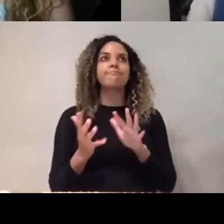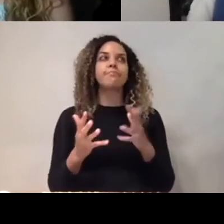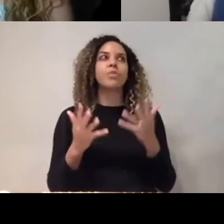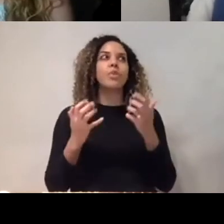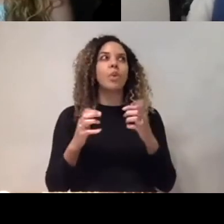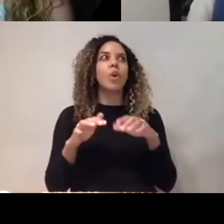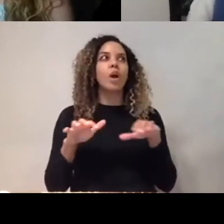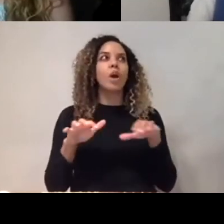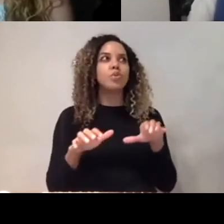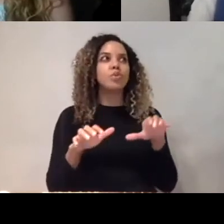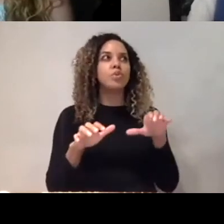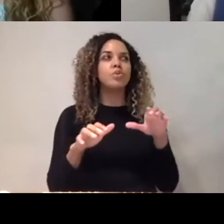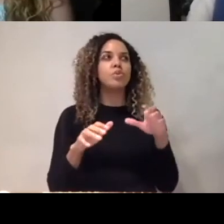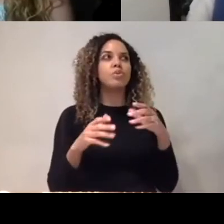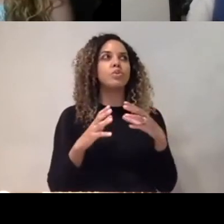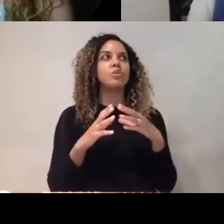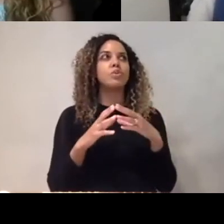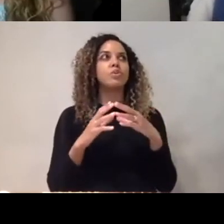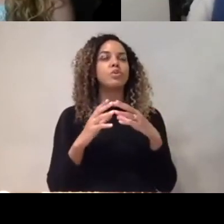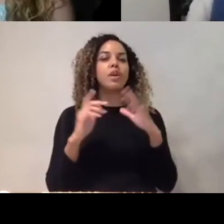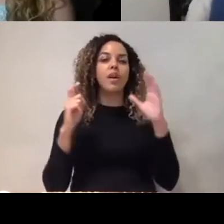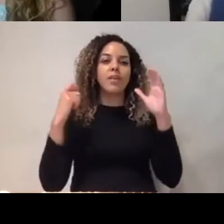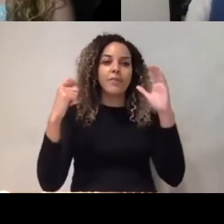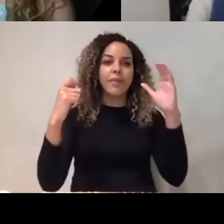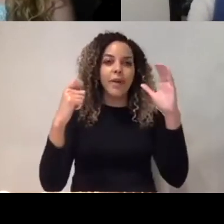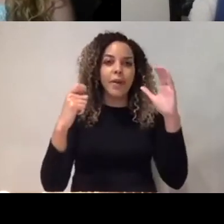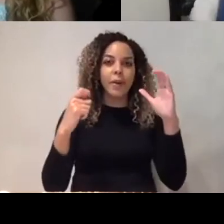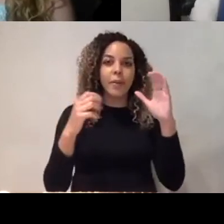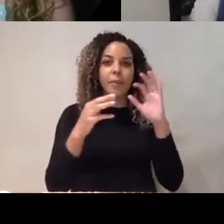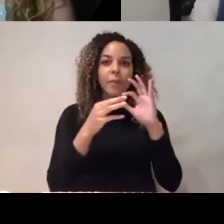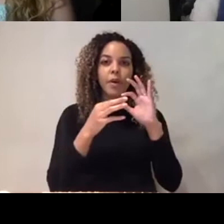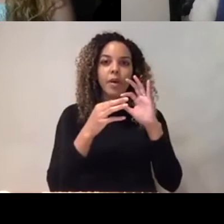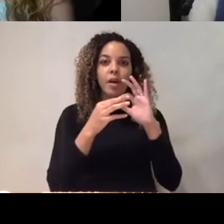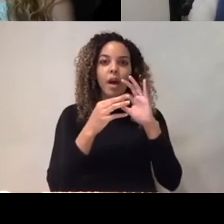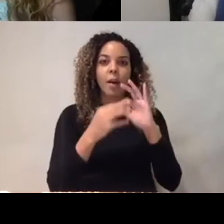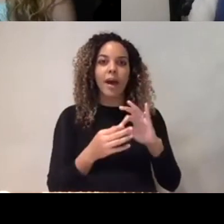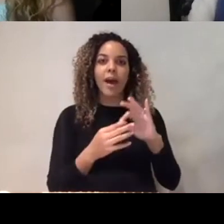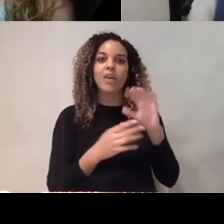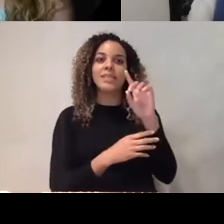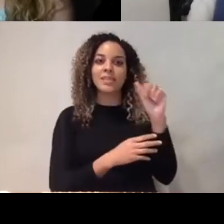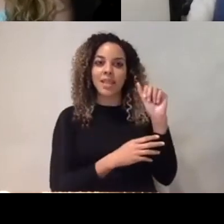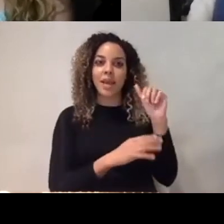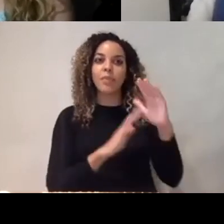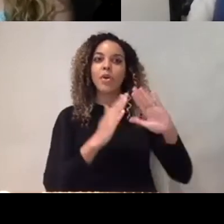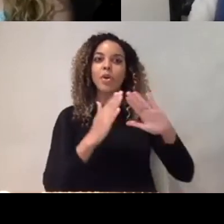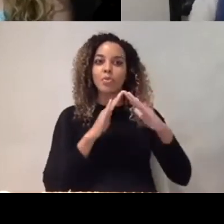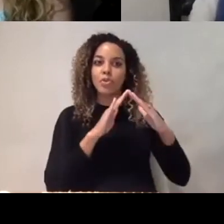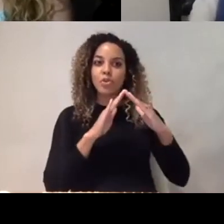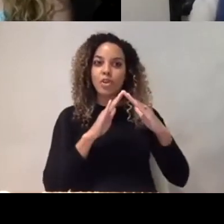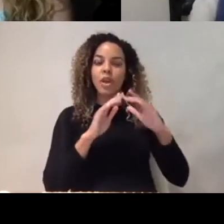Ramy for the disabled community, but with a lot less